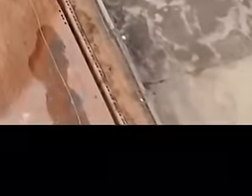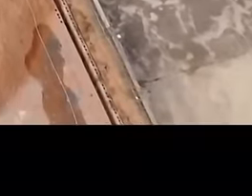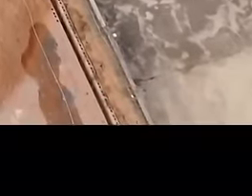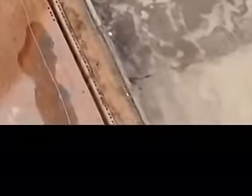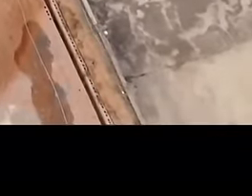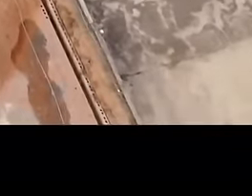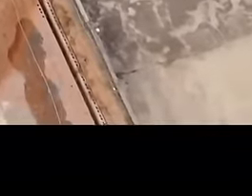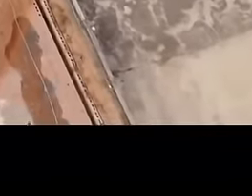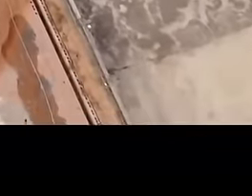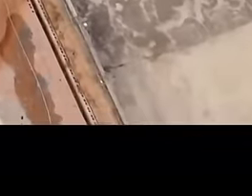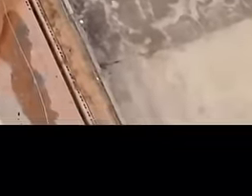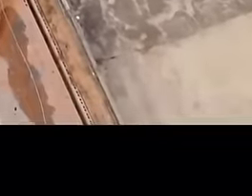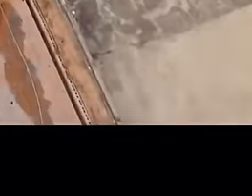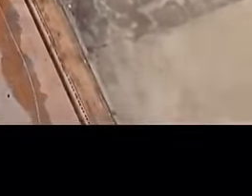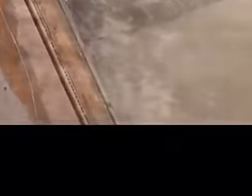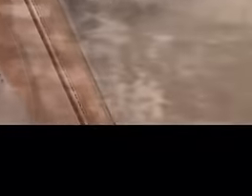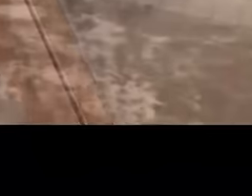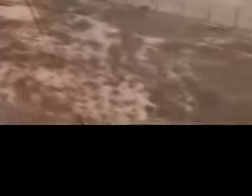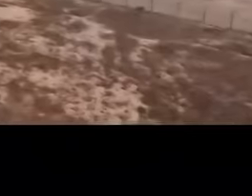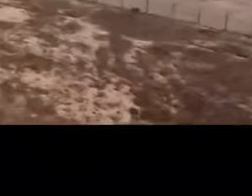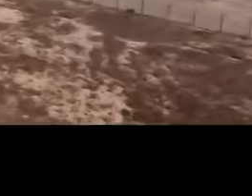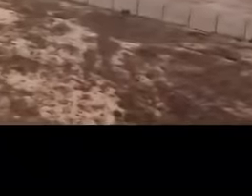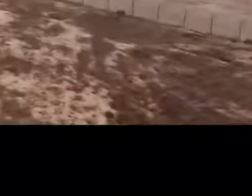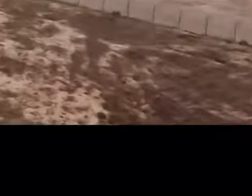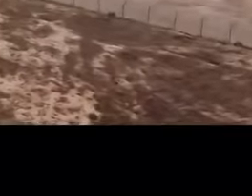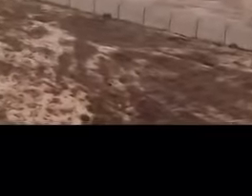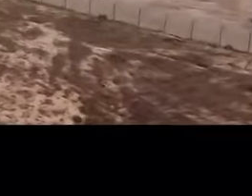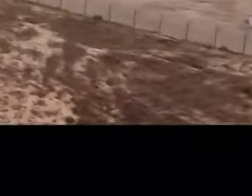dabira. Jerusalem, Salem, Salem.